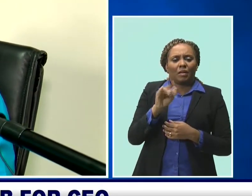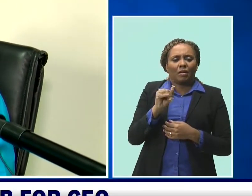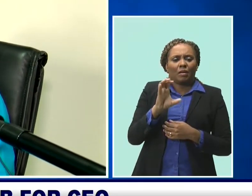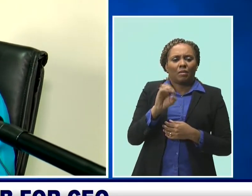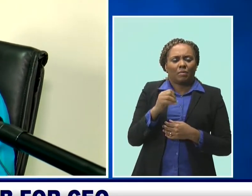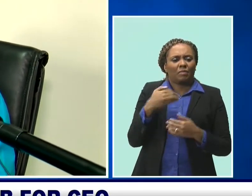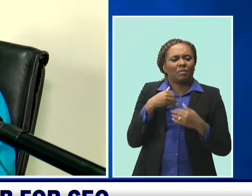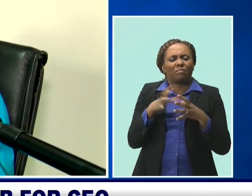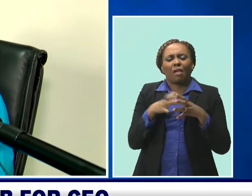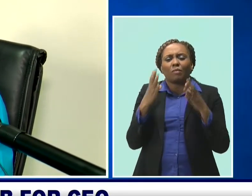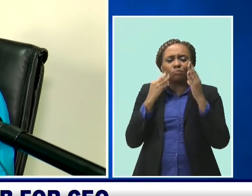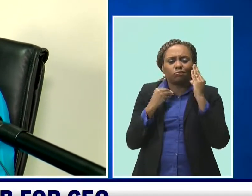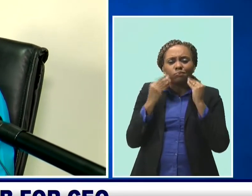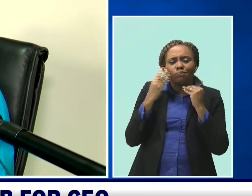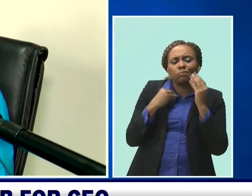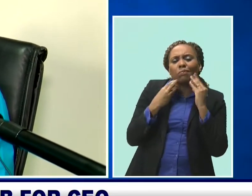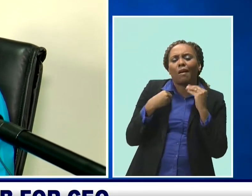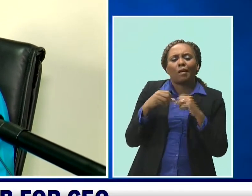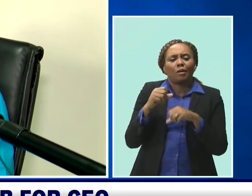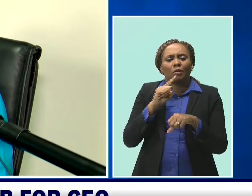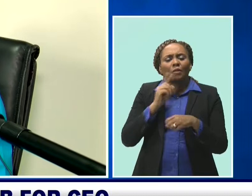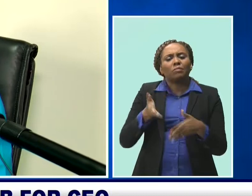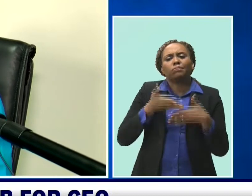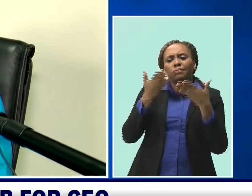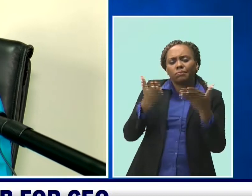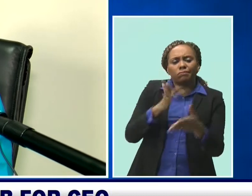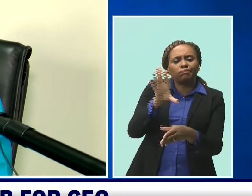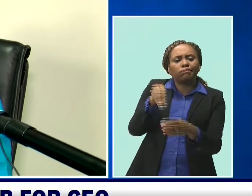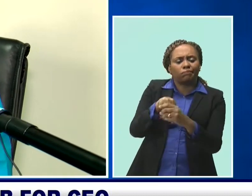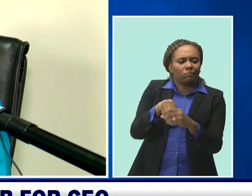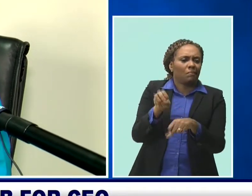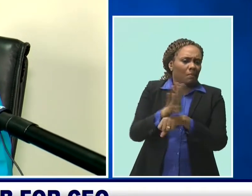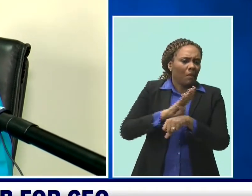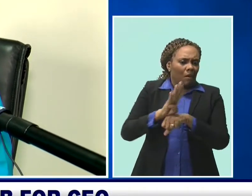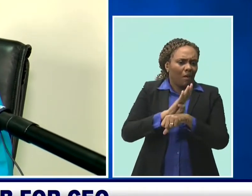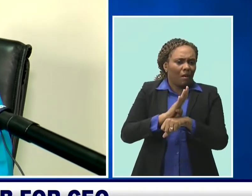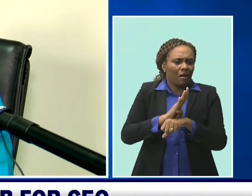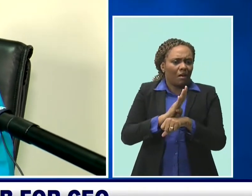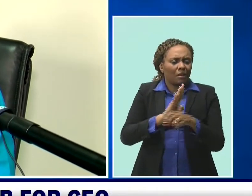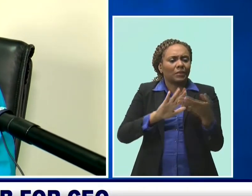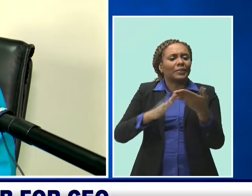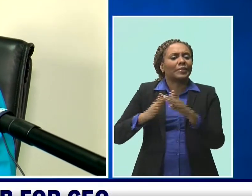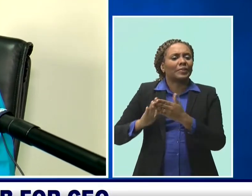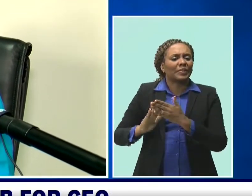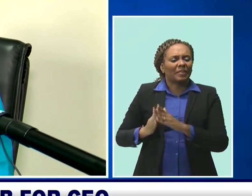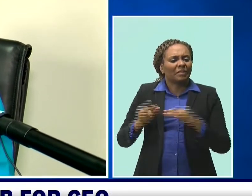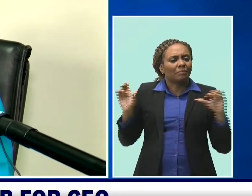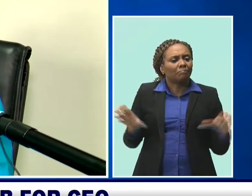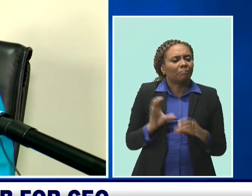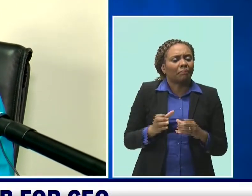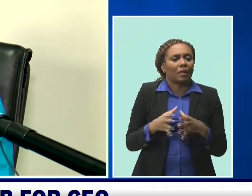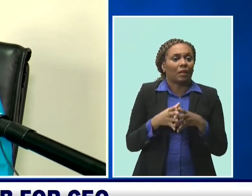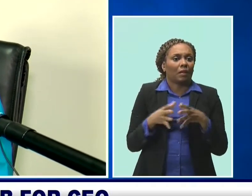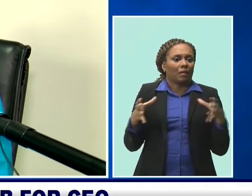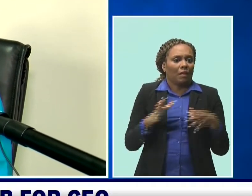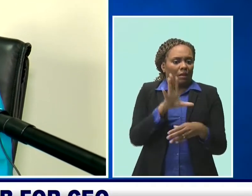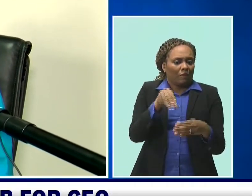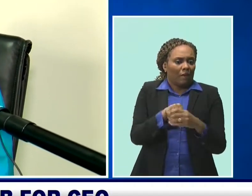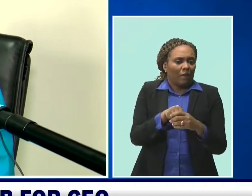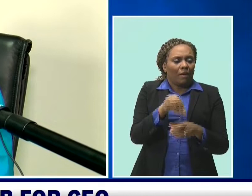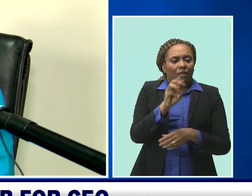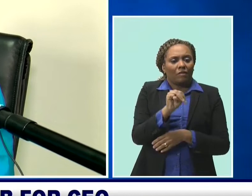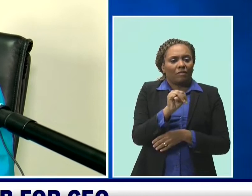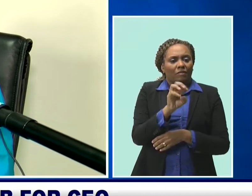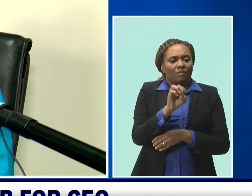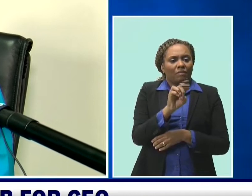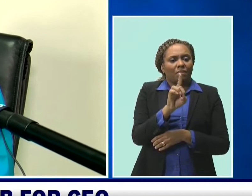a yeoman job in terms of making a contribution to the Barbados in terms of what he has done for media previously. And I look